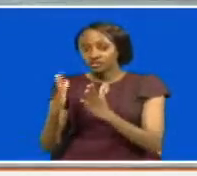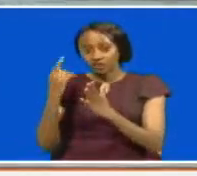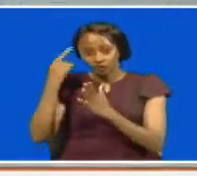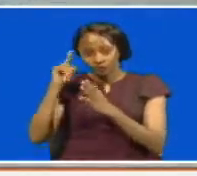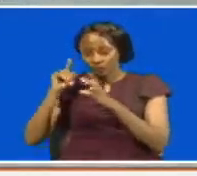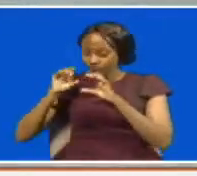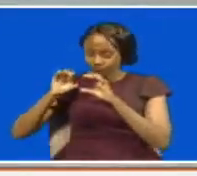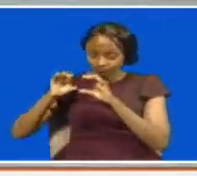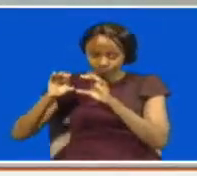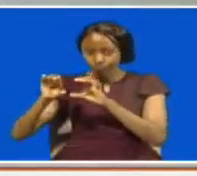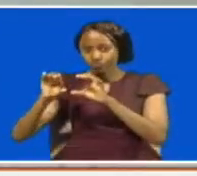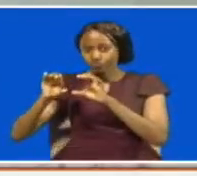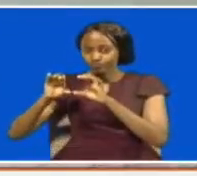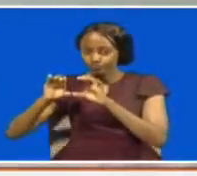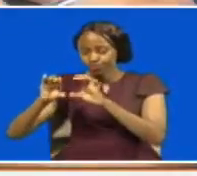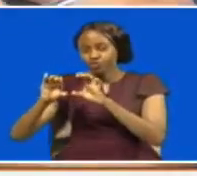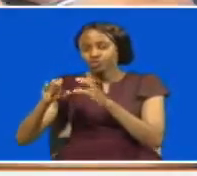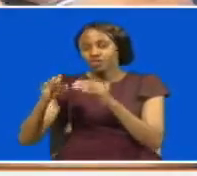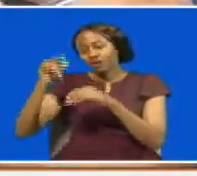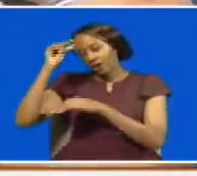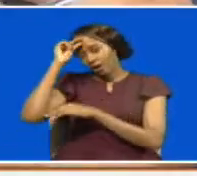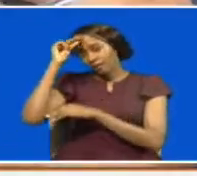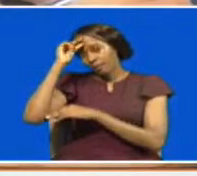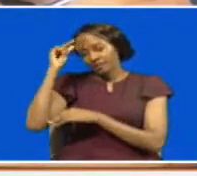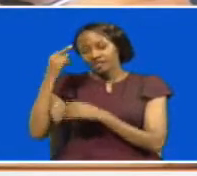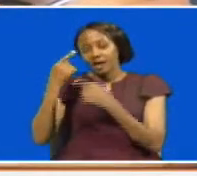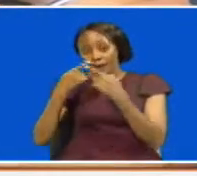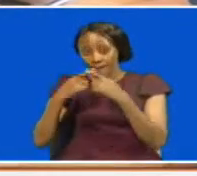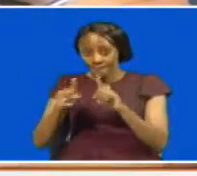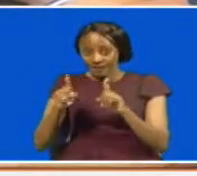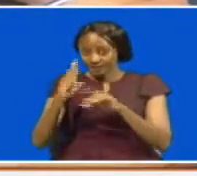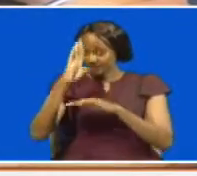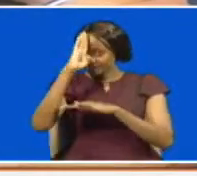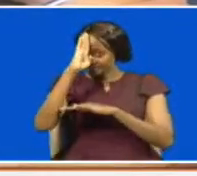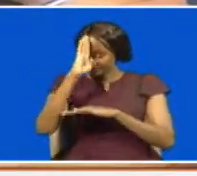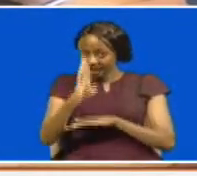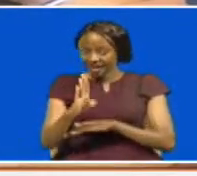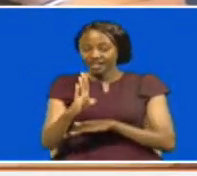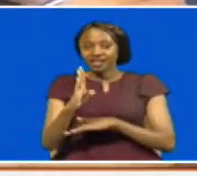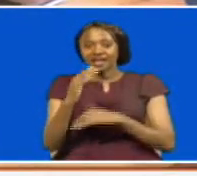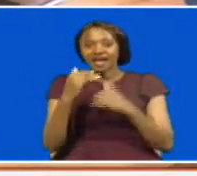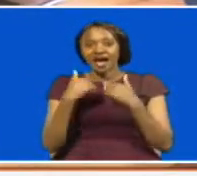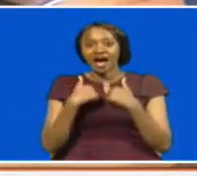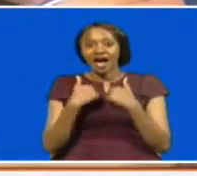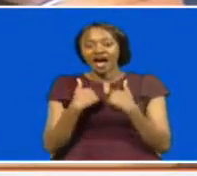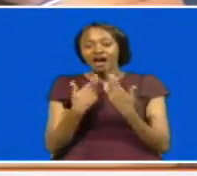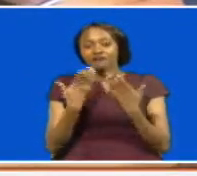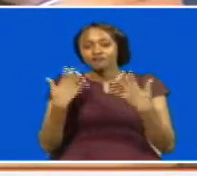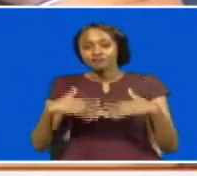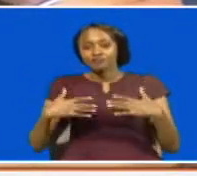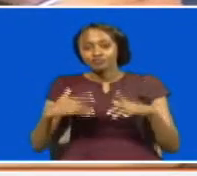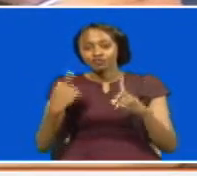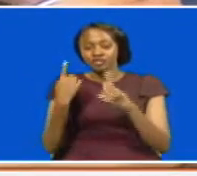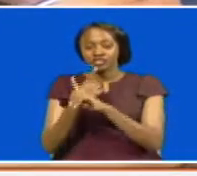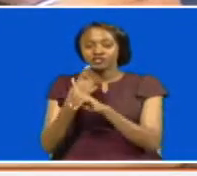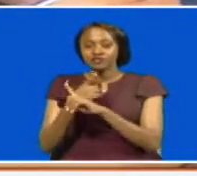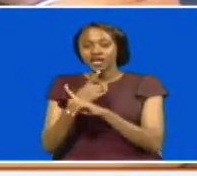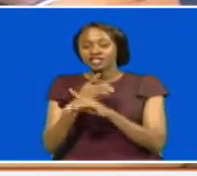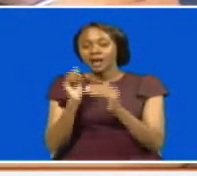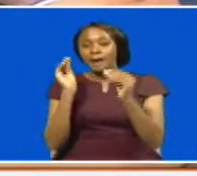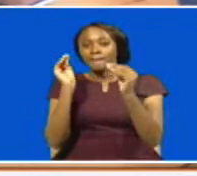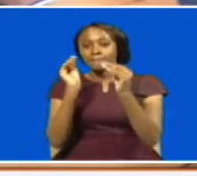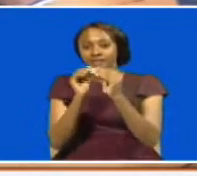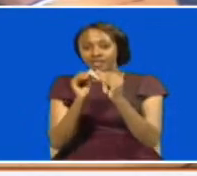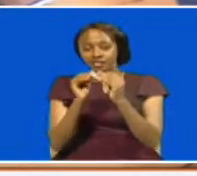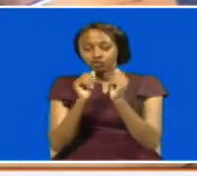to the wall was growing each passing day. On Sunday last week, several envoys from the Western countries met with Raila Odinga